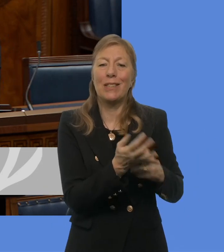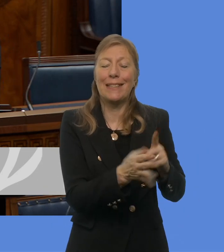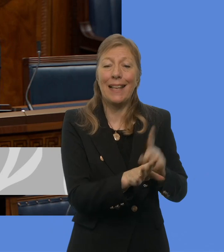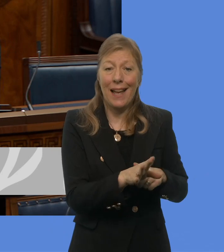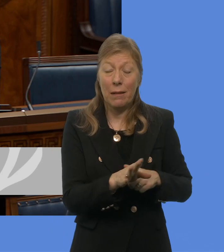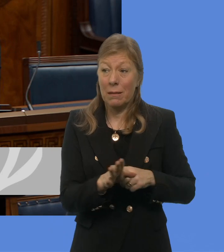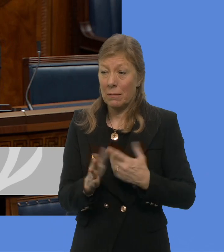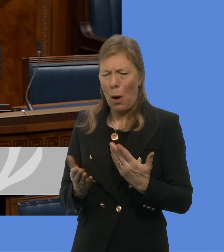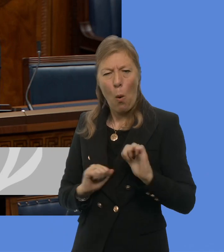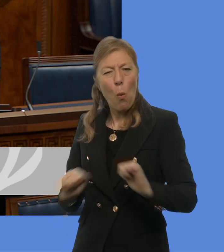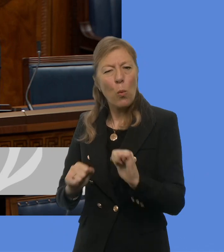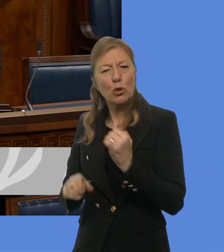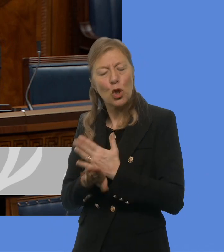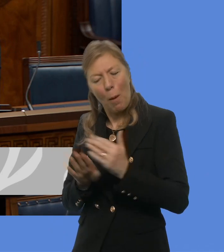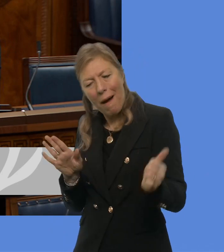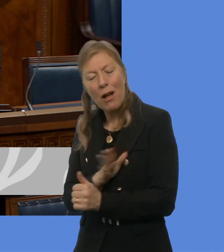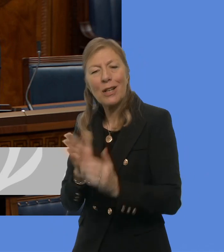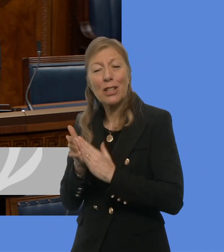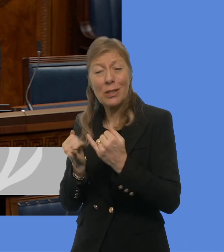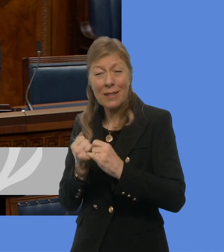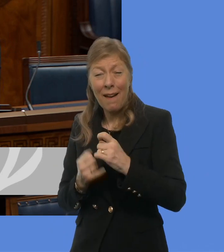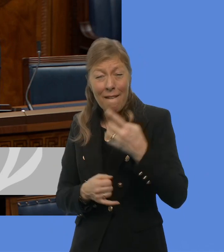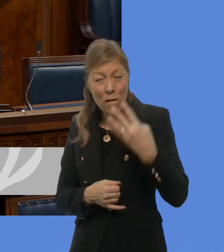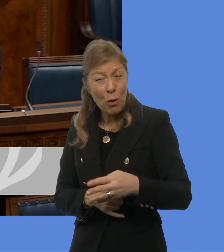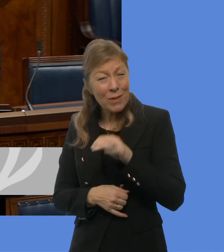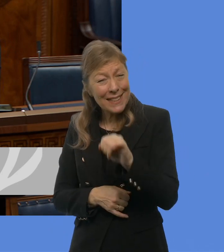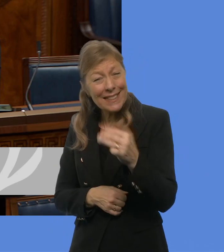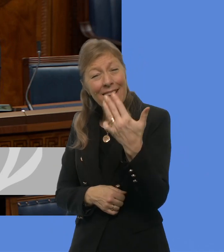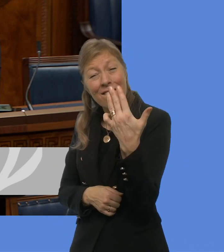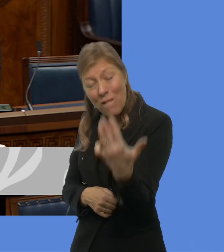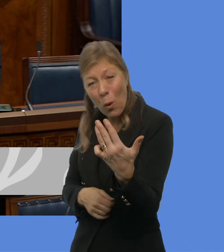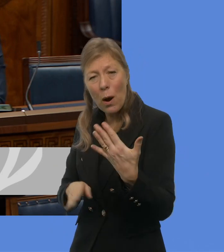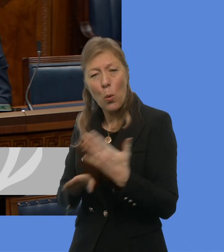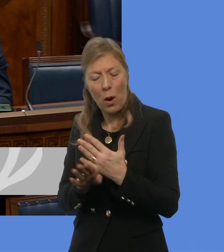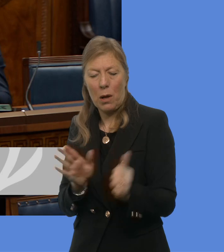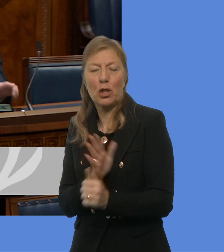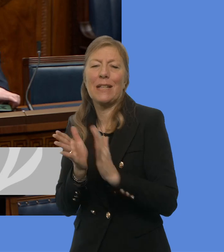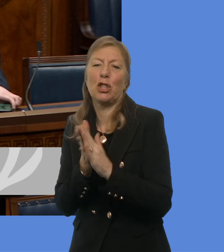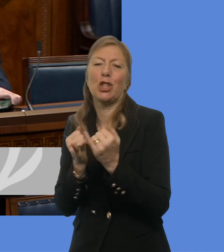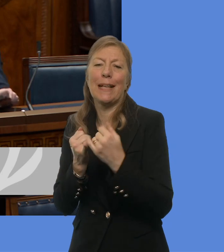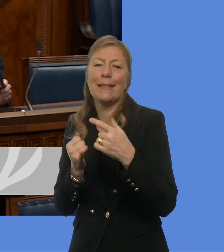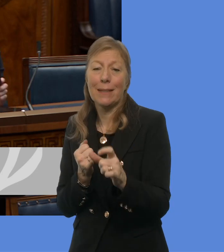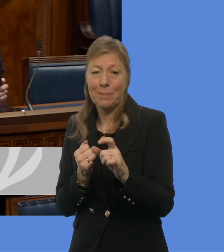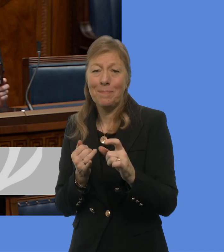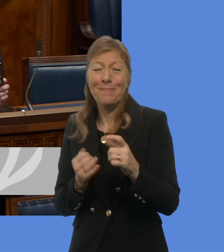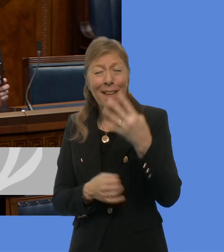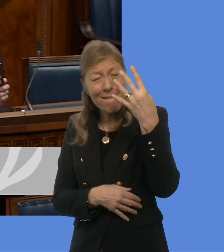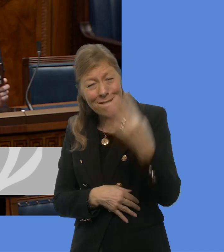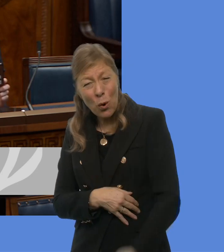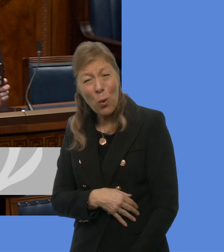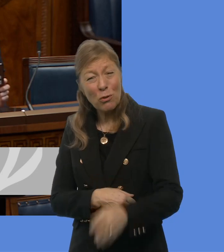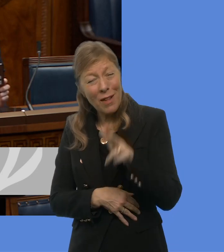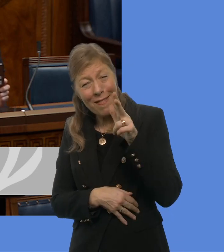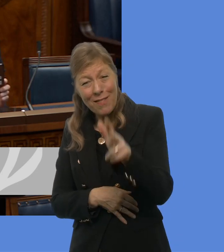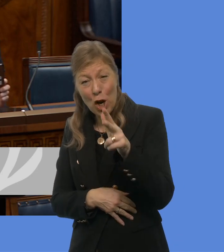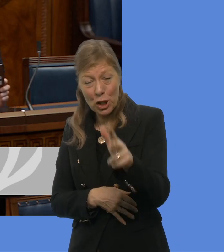of 160 former agency social workers into HSC contracts, and the recruitment of almost